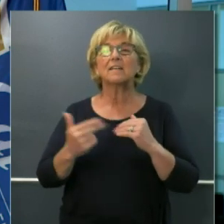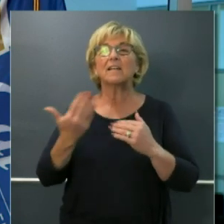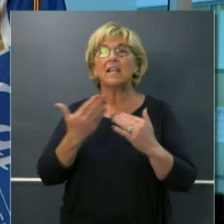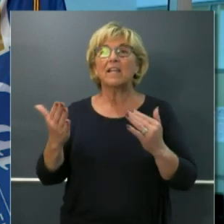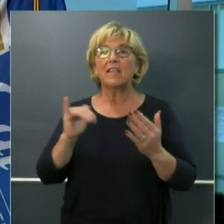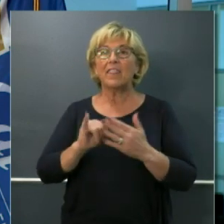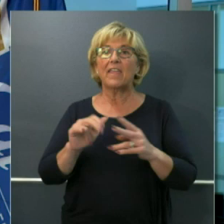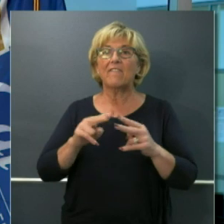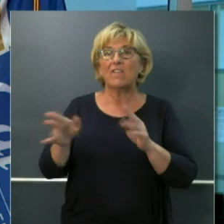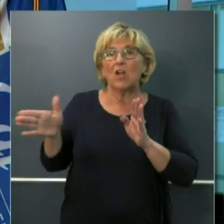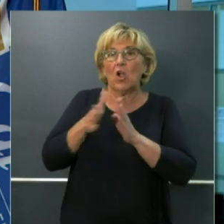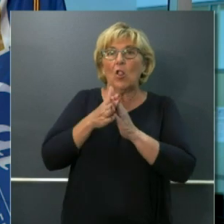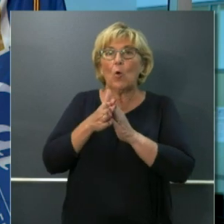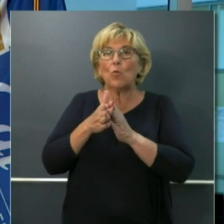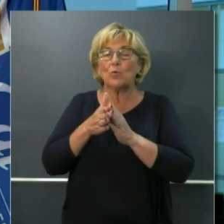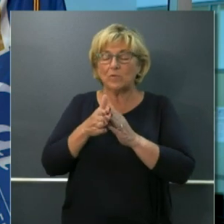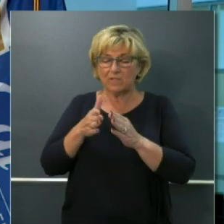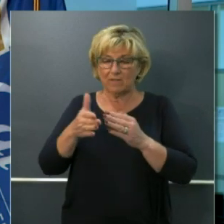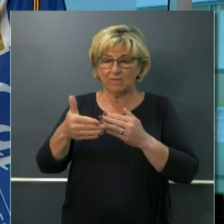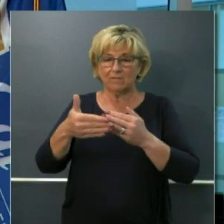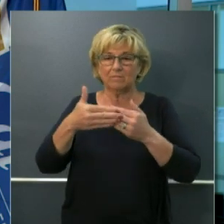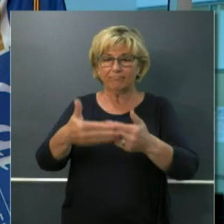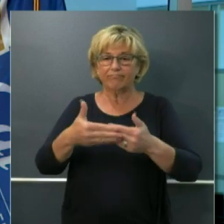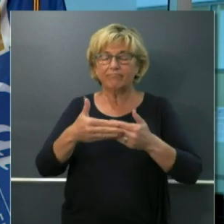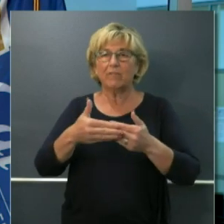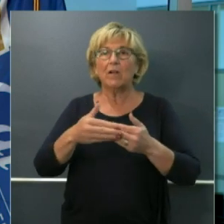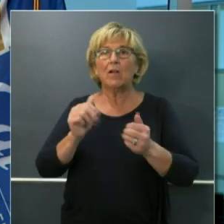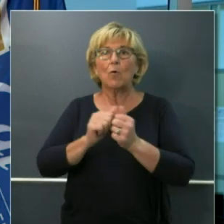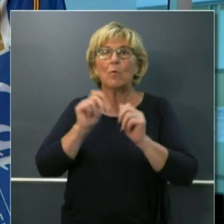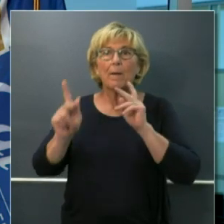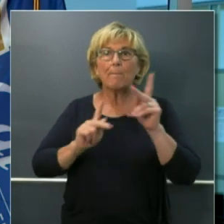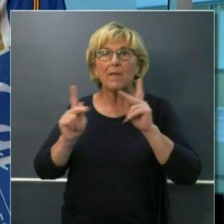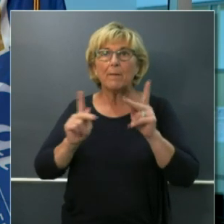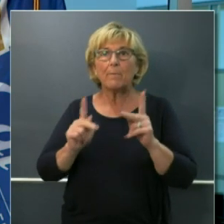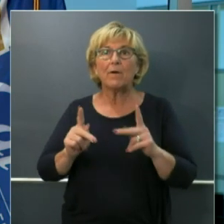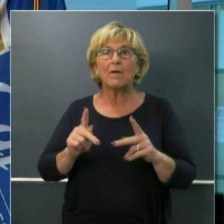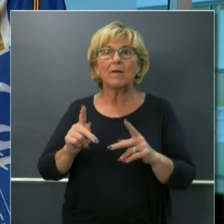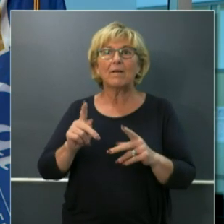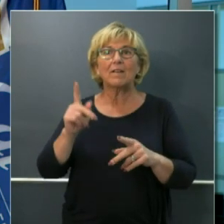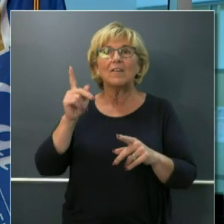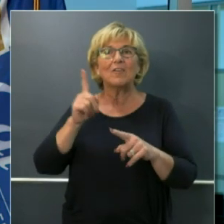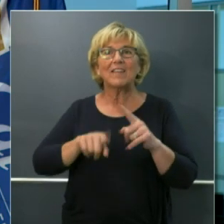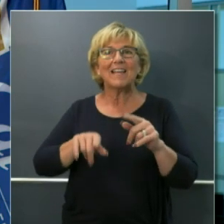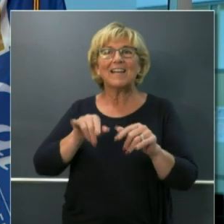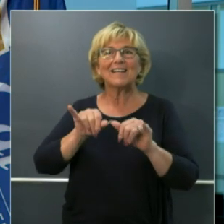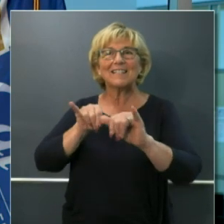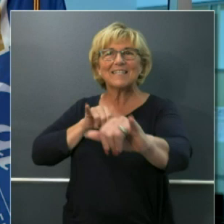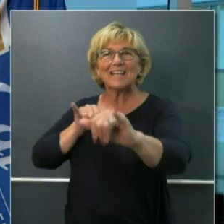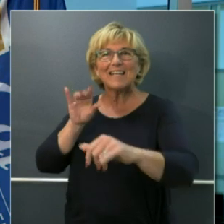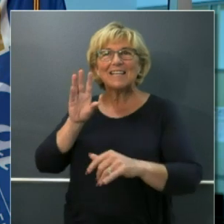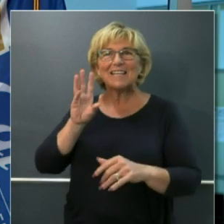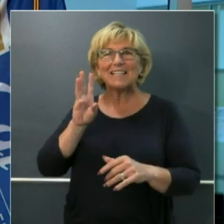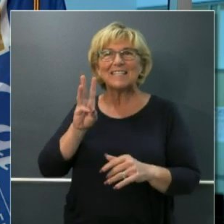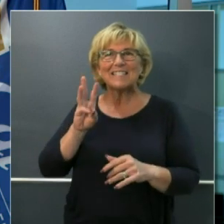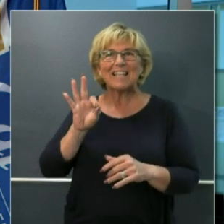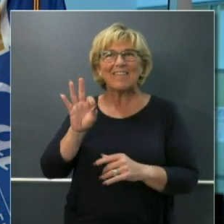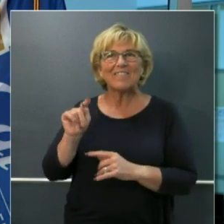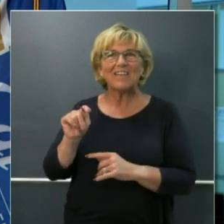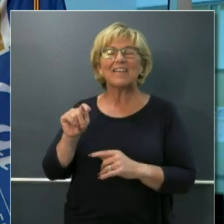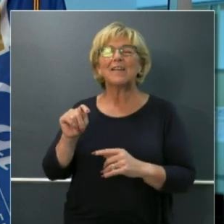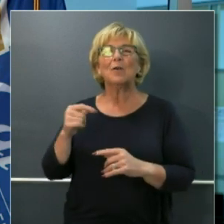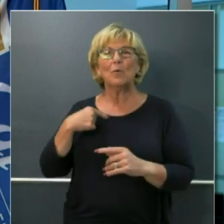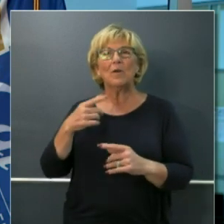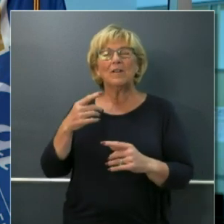has very close inherent relationships with other people where the proximity is very close, and it will be, we need a very thoughtful process to